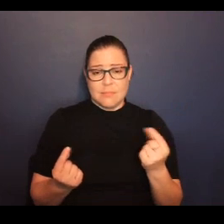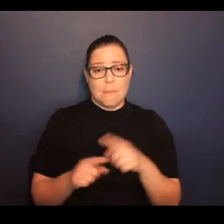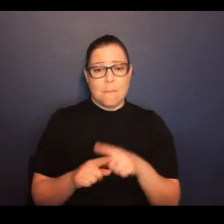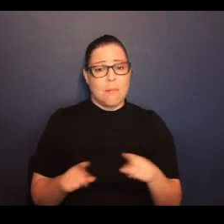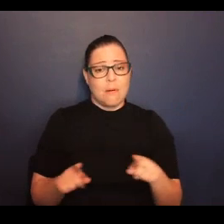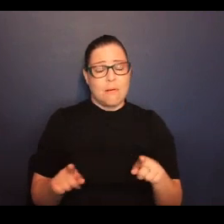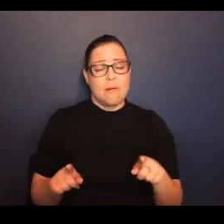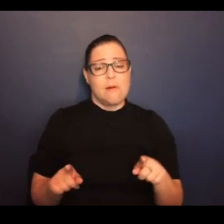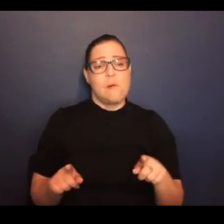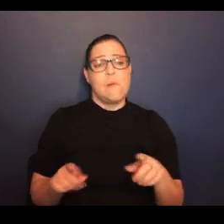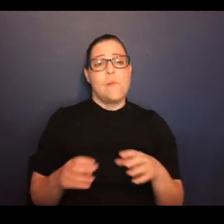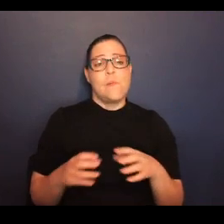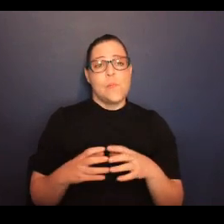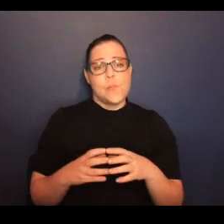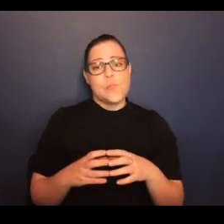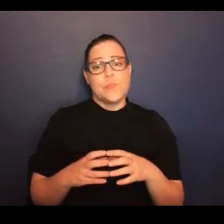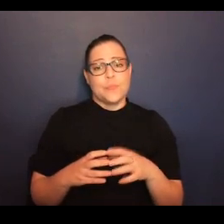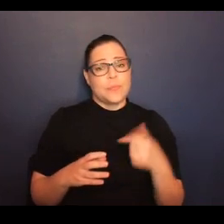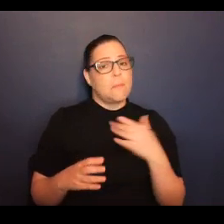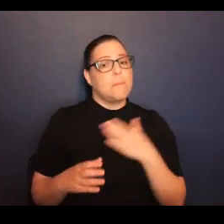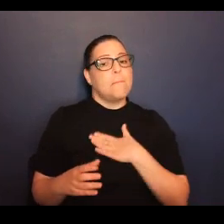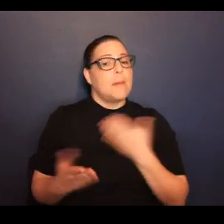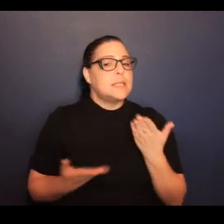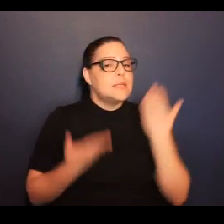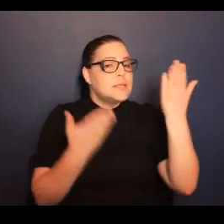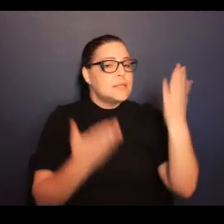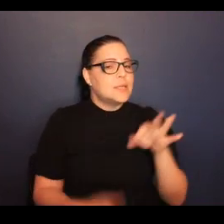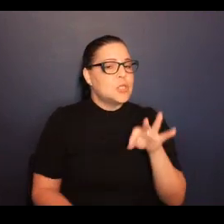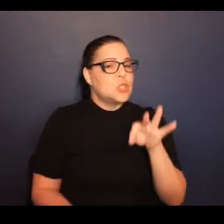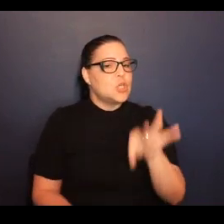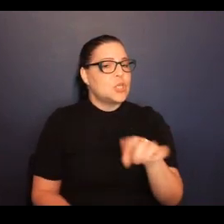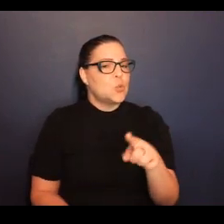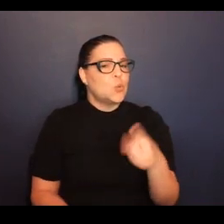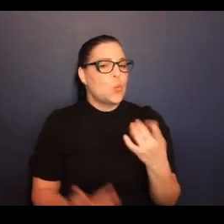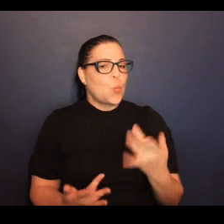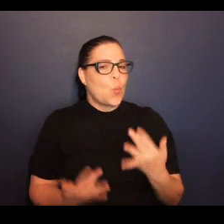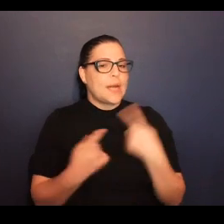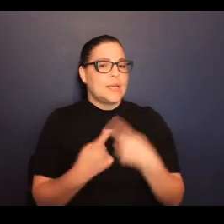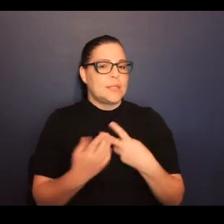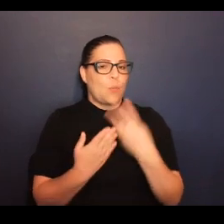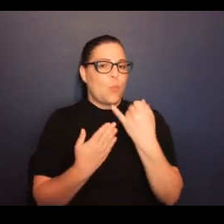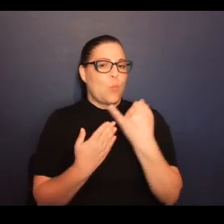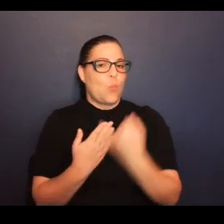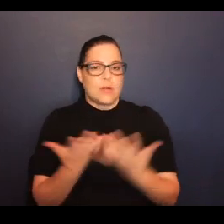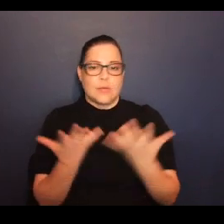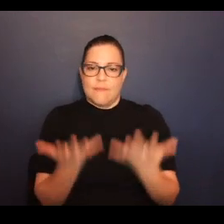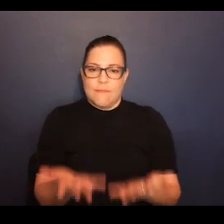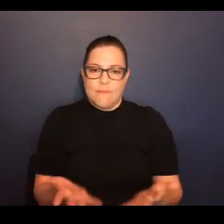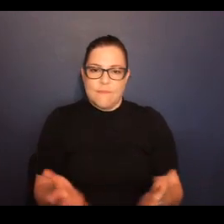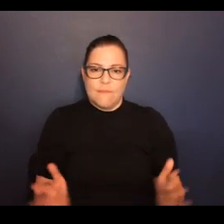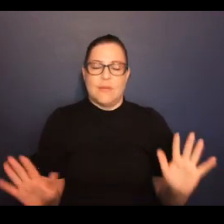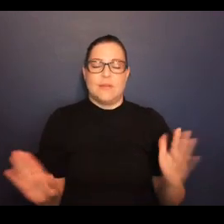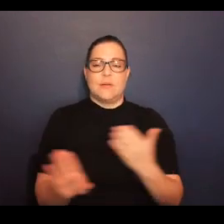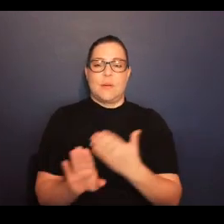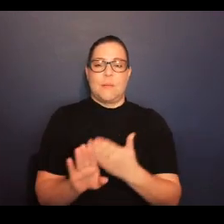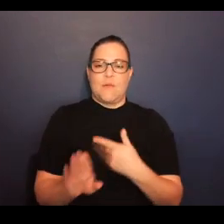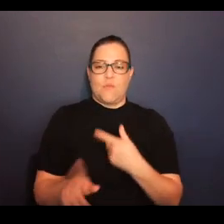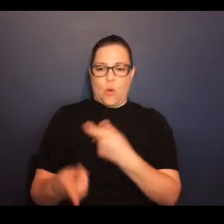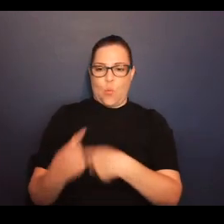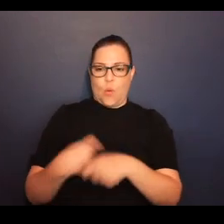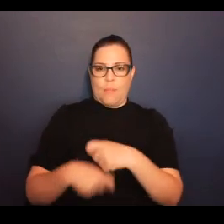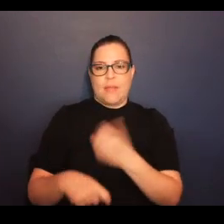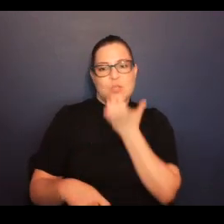that I would suggest that you wait until the project is done before you replace that